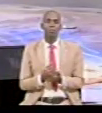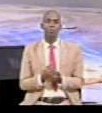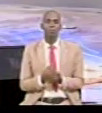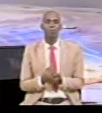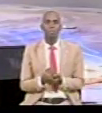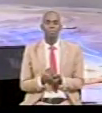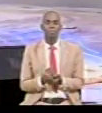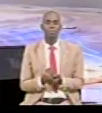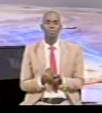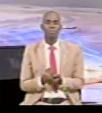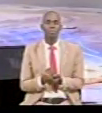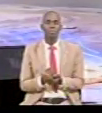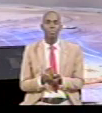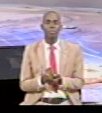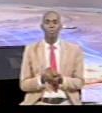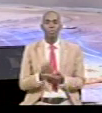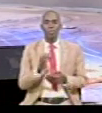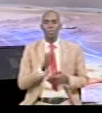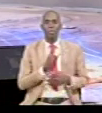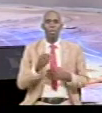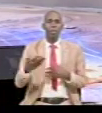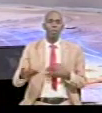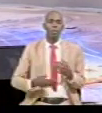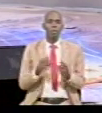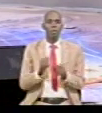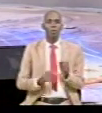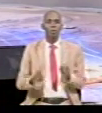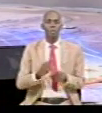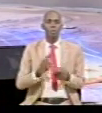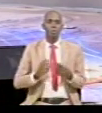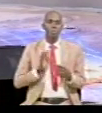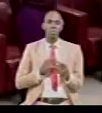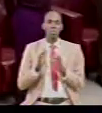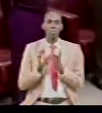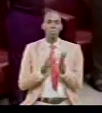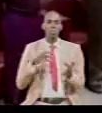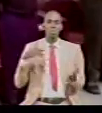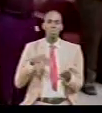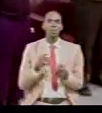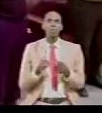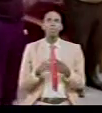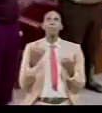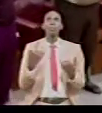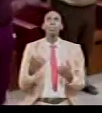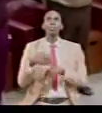I welcome everyone to our Bible study tonight in Jesus' name.